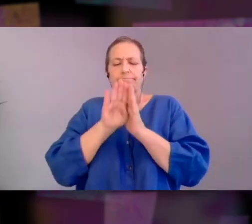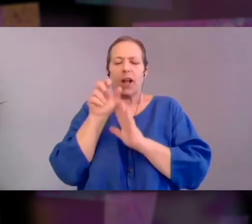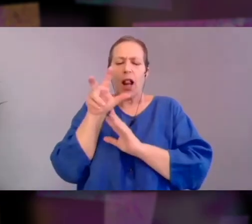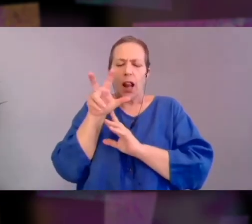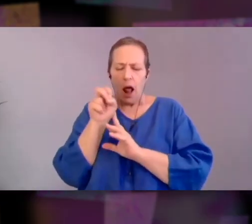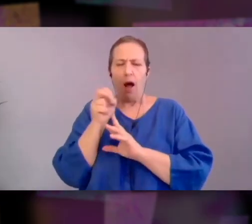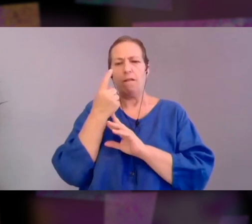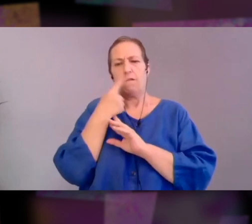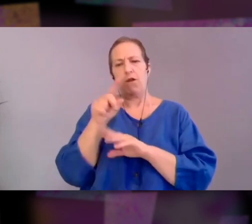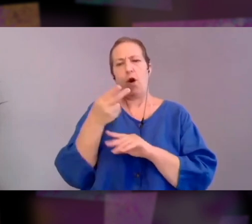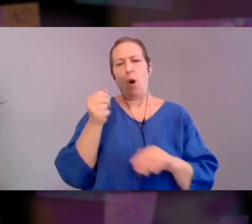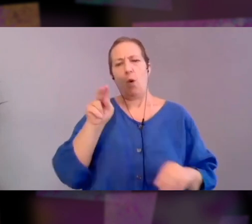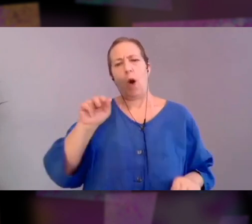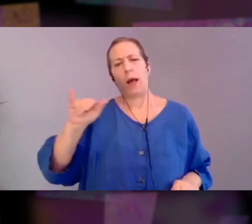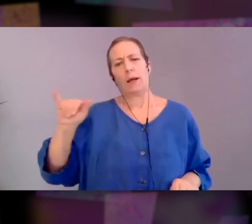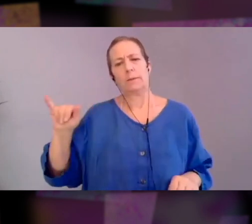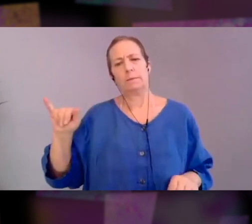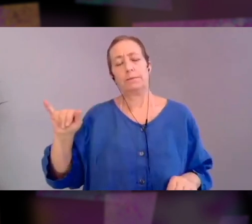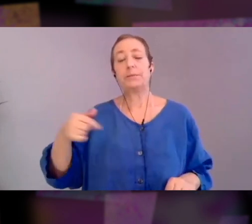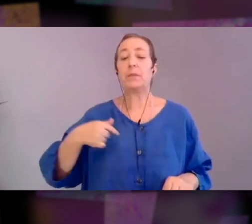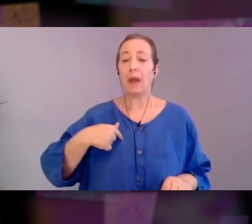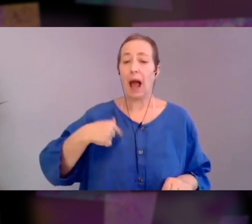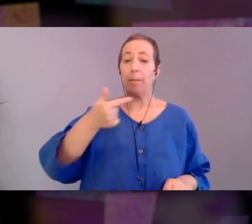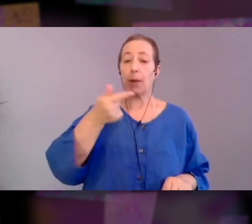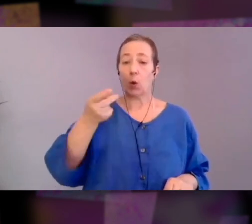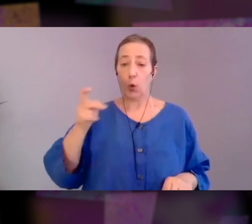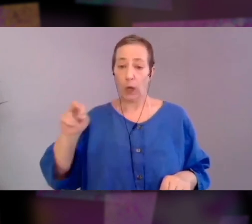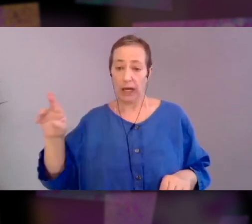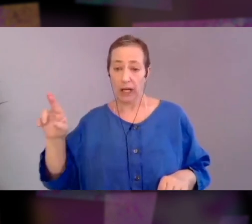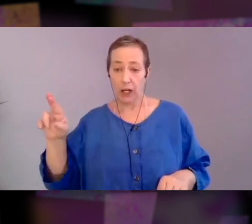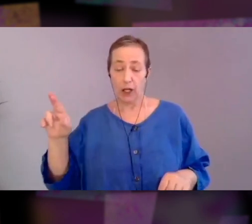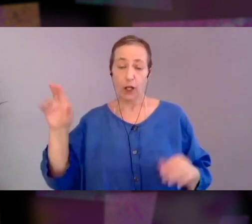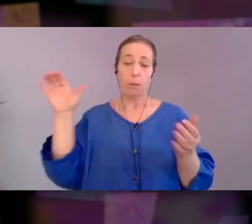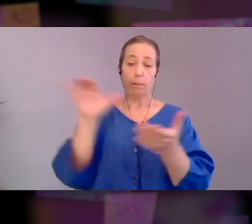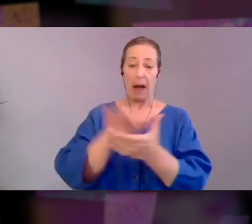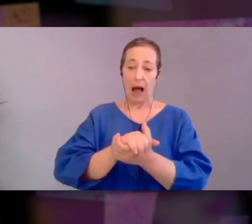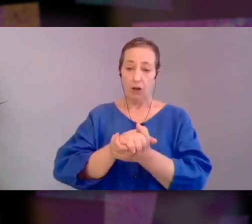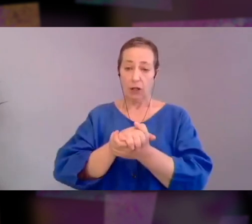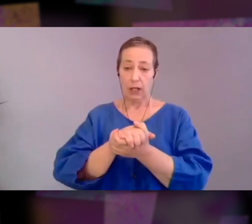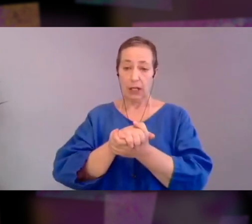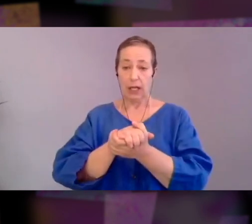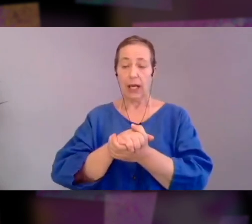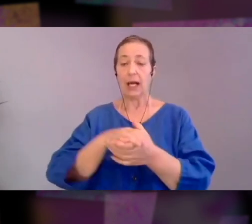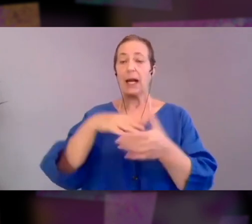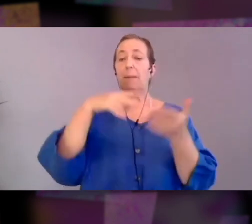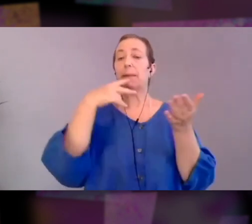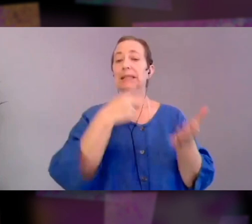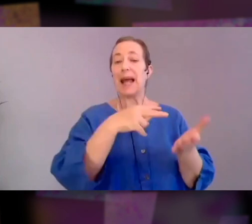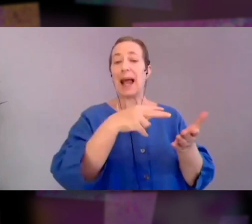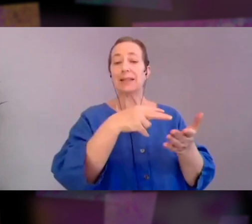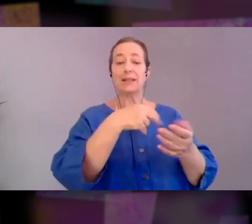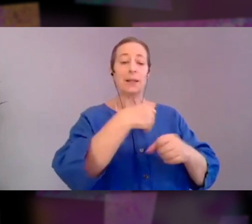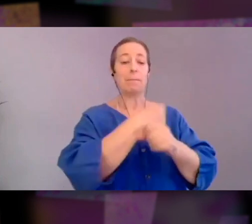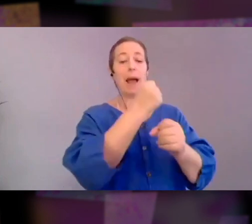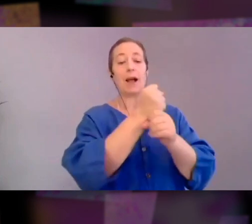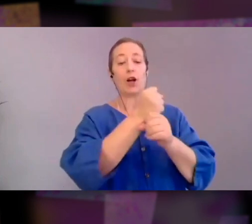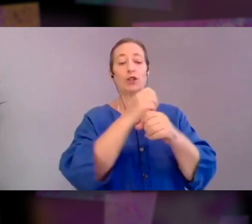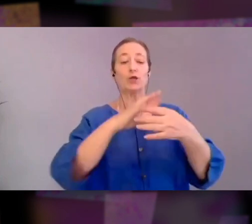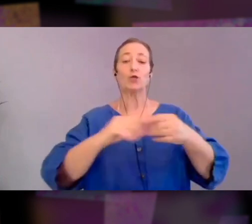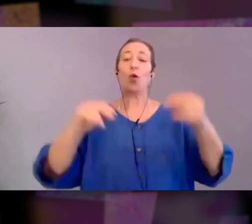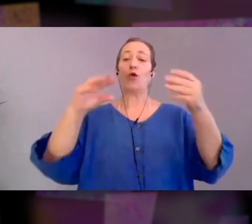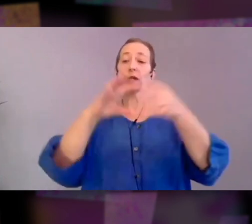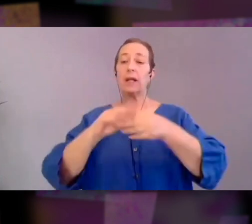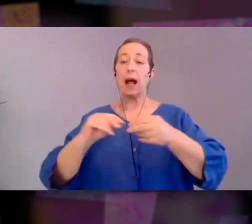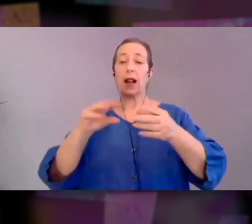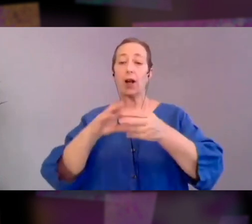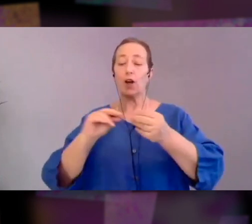I am queer and married. I'm a dance maker and storyteller, a stone collector,